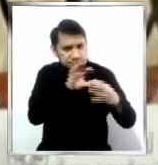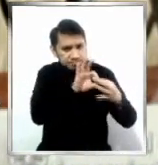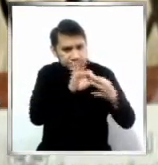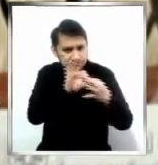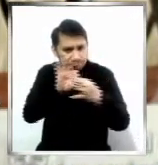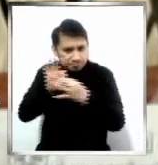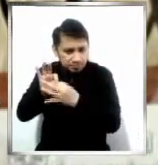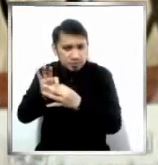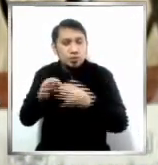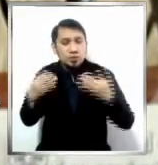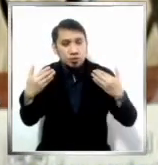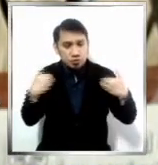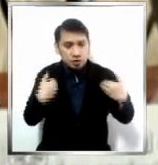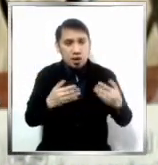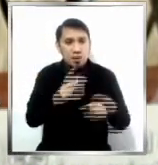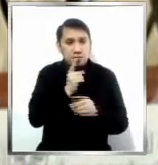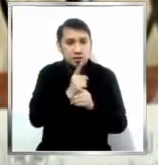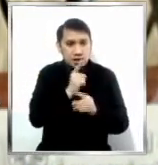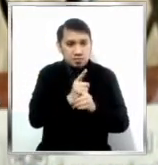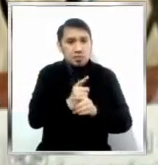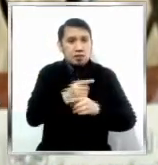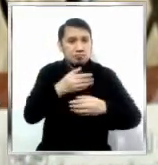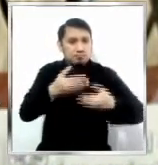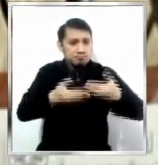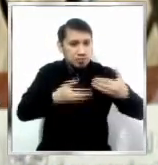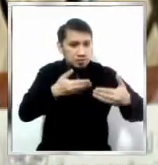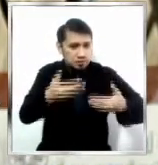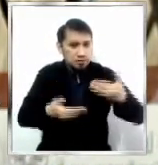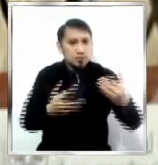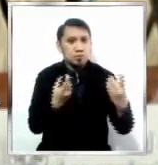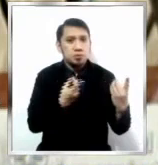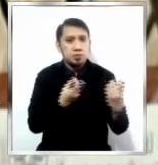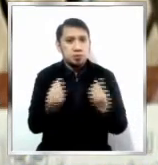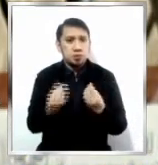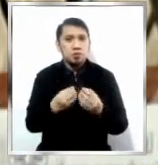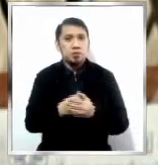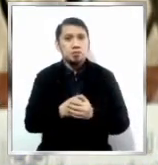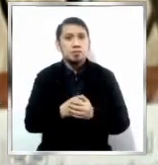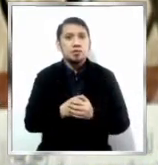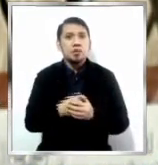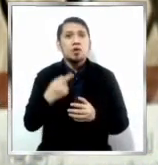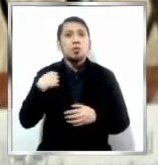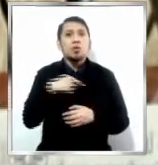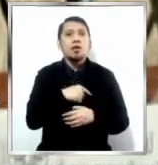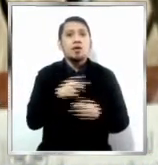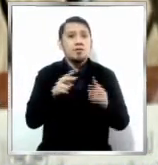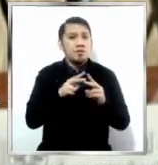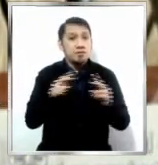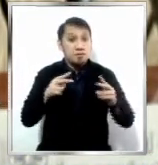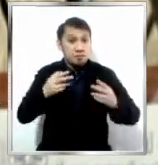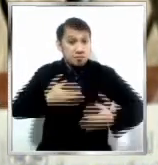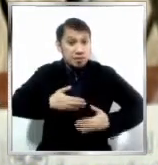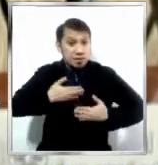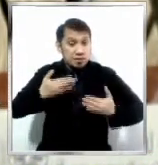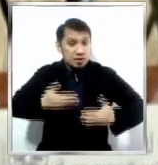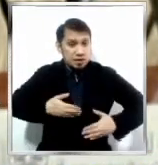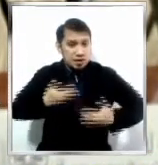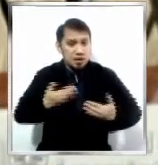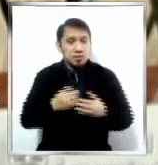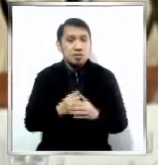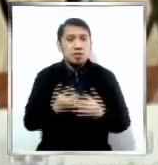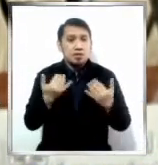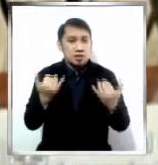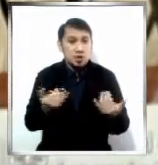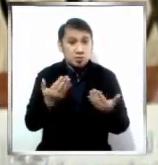proper build-up of cases can be done. We're very happy that the new president